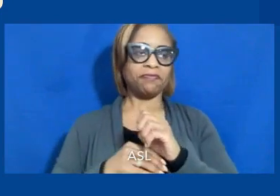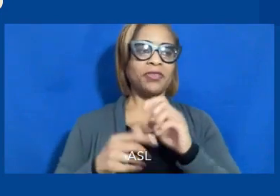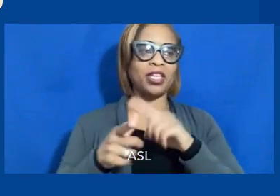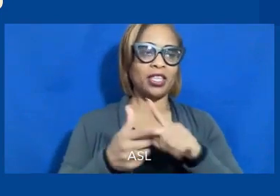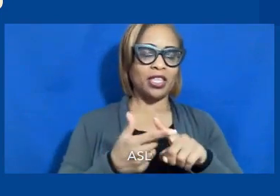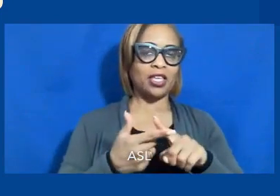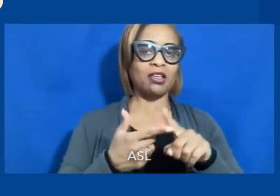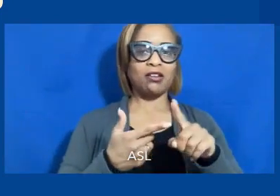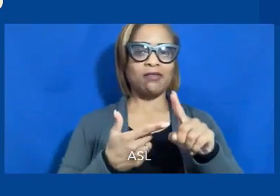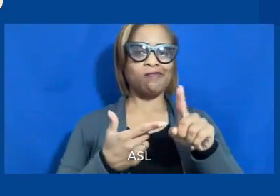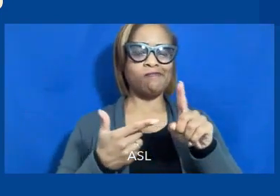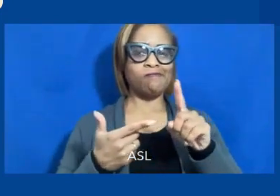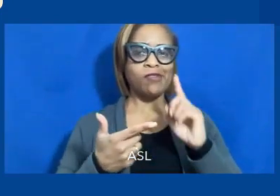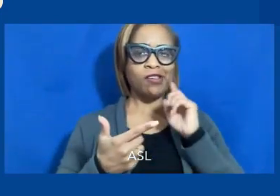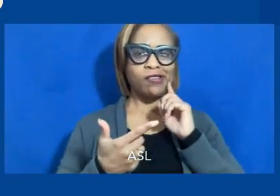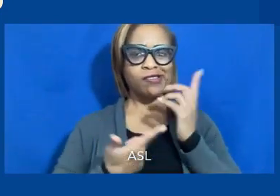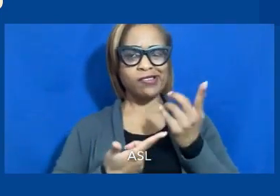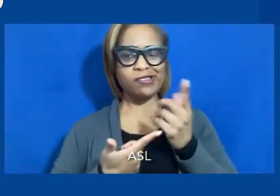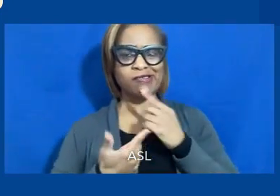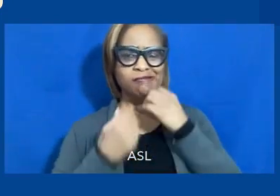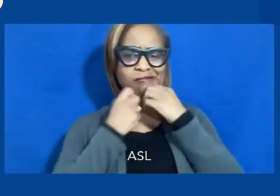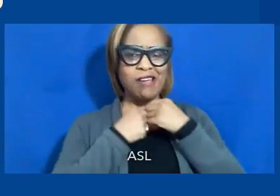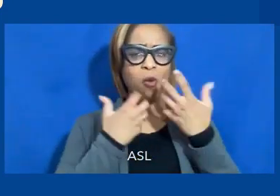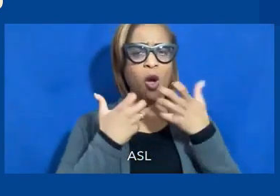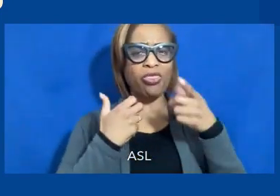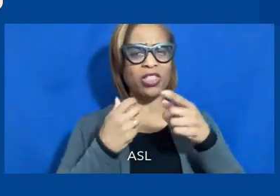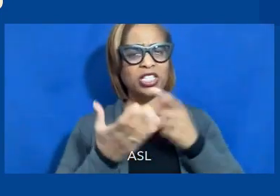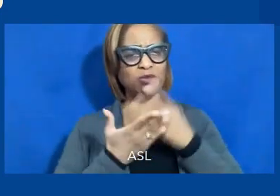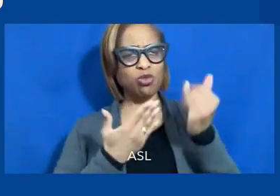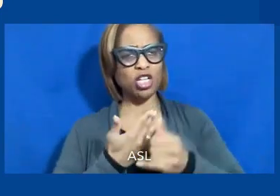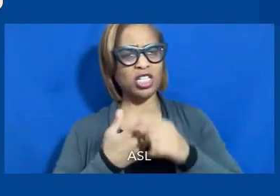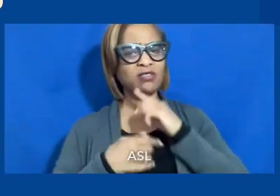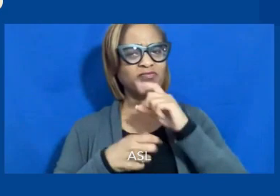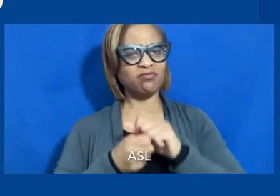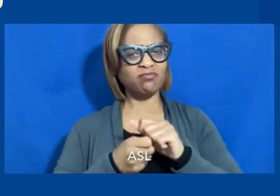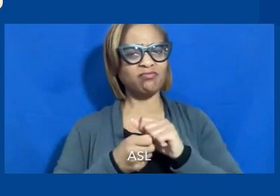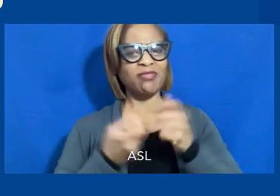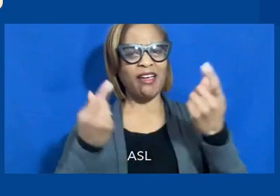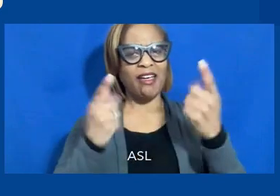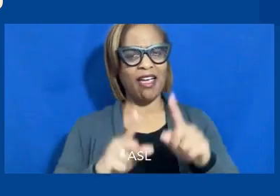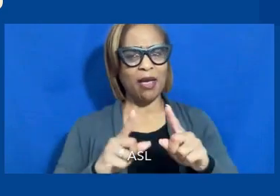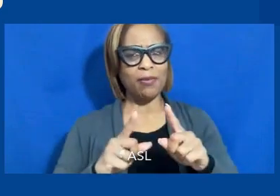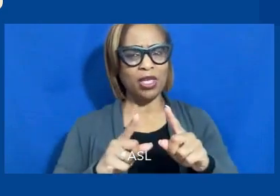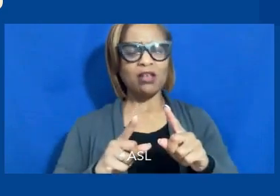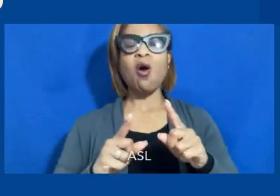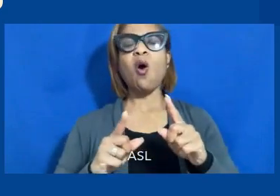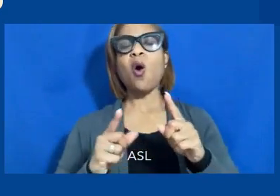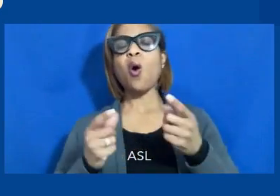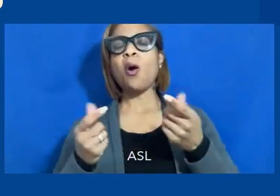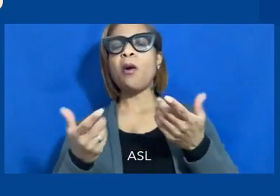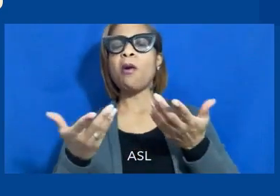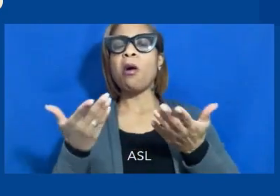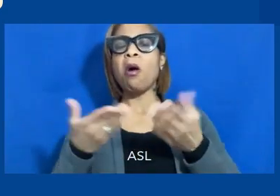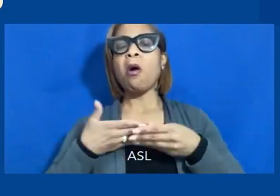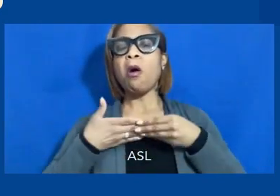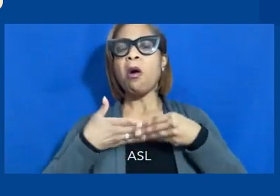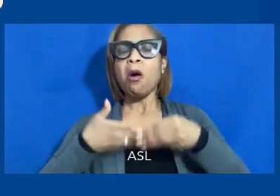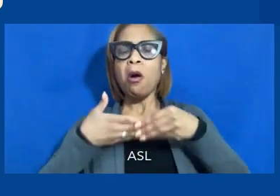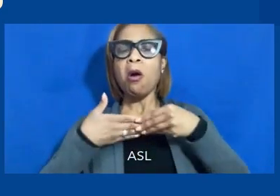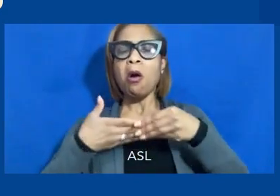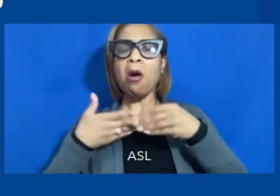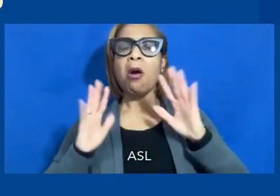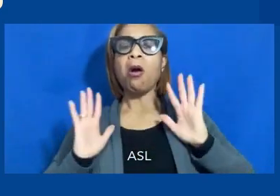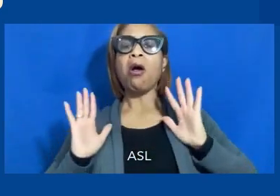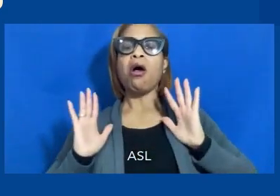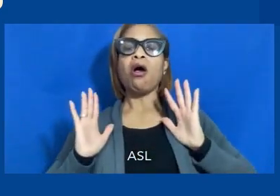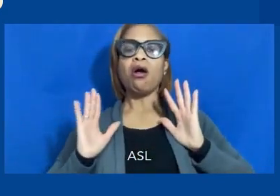care and I just want this project to come to life, then you're like, maybe I'm going to give a little bit more leeway to these guidelines so